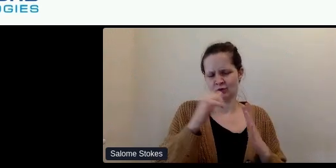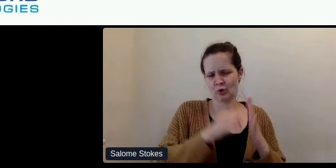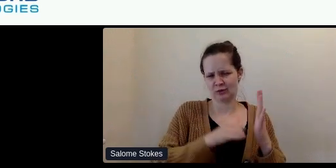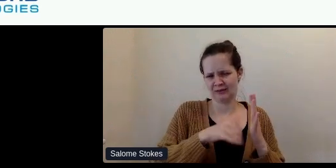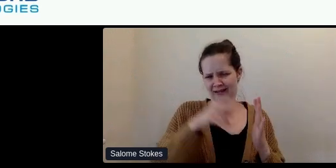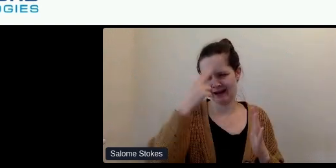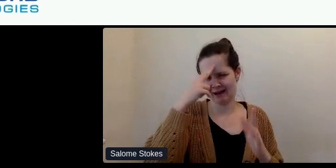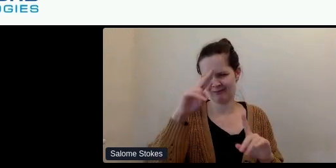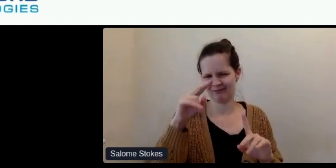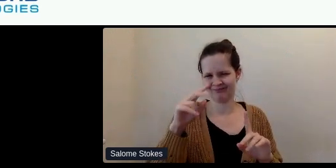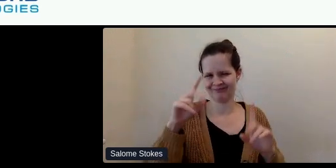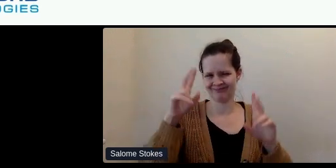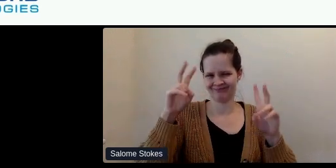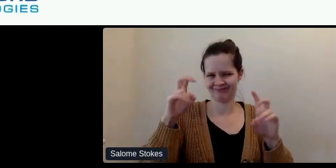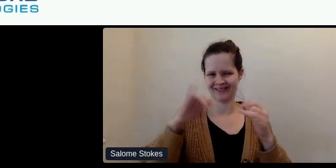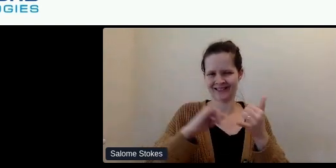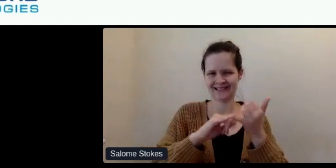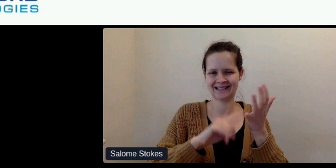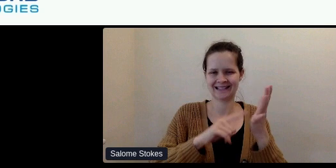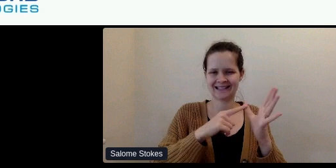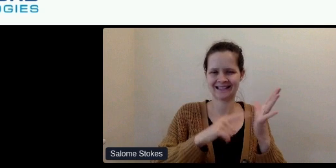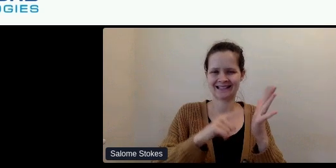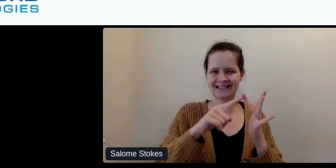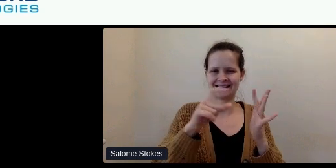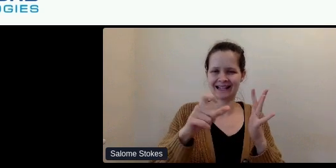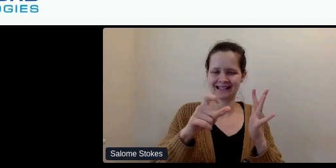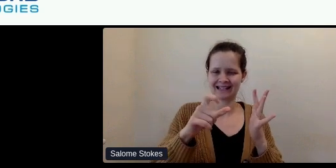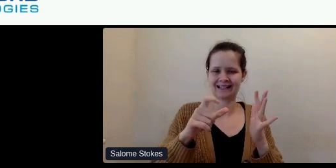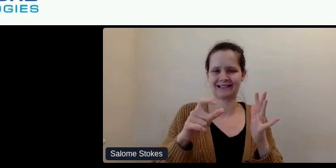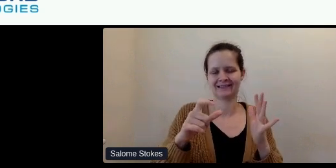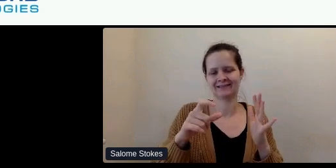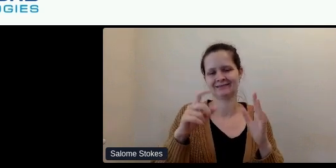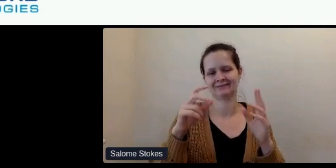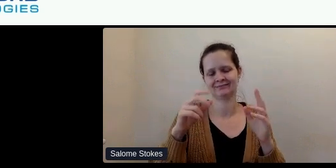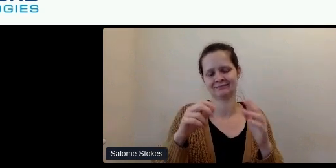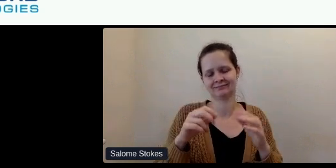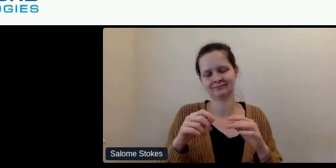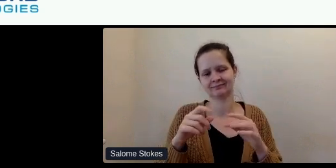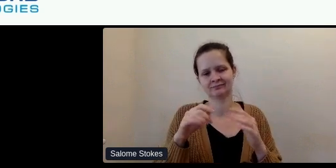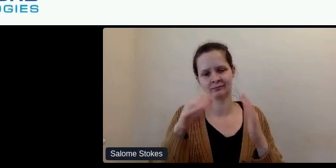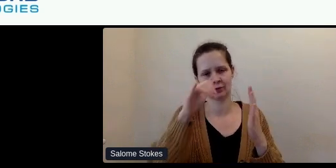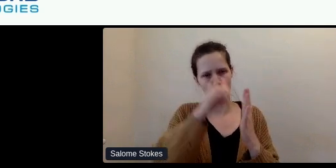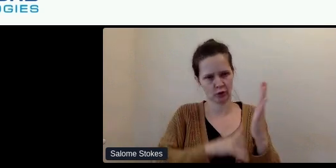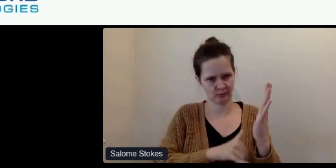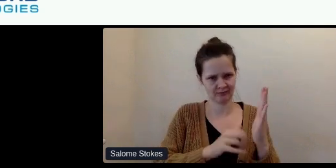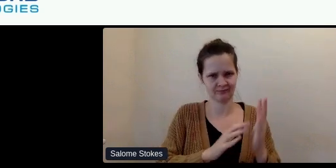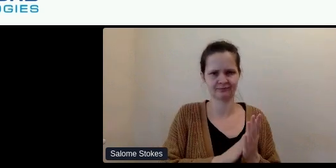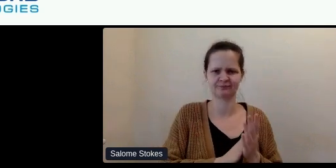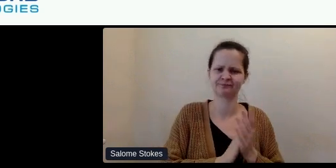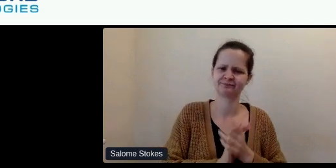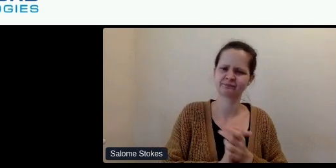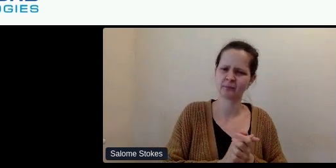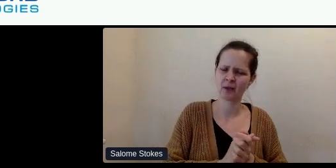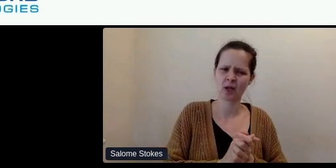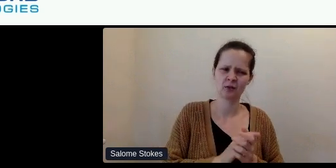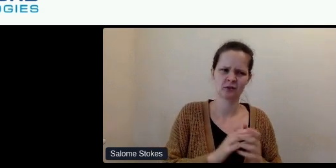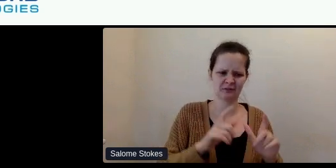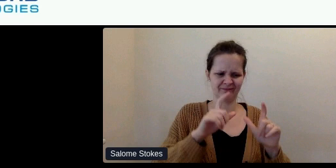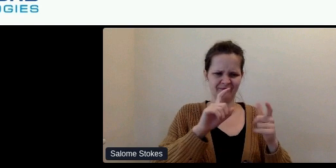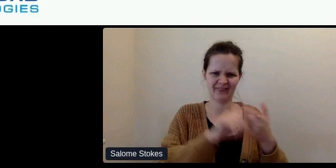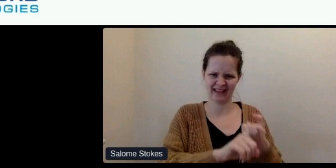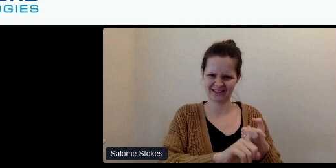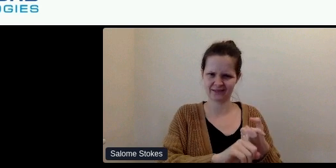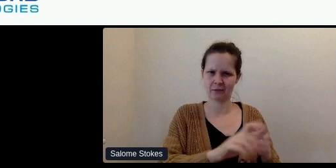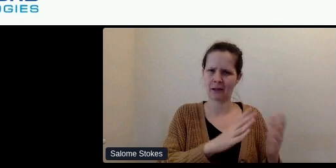bit of time for anyone on the call who's interested in transactional documents, talking about the tools that we have available